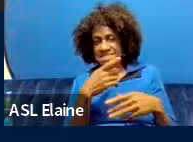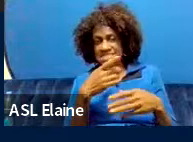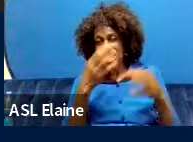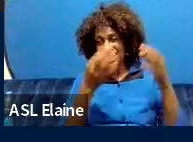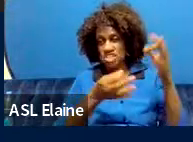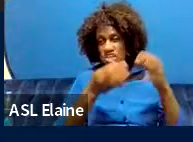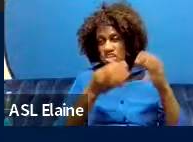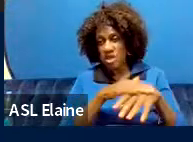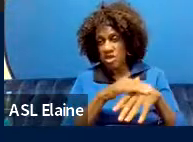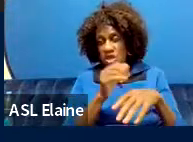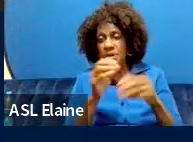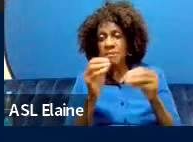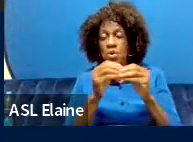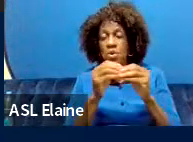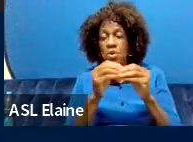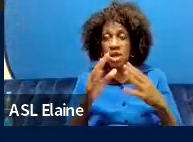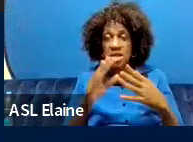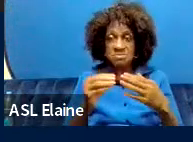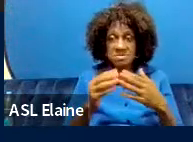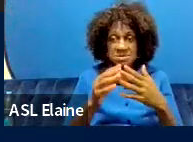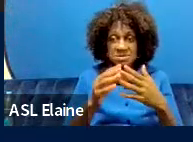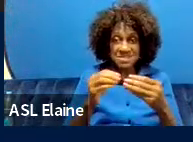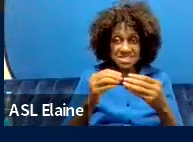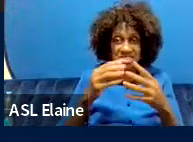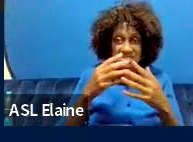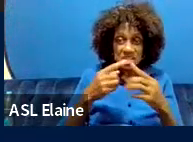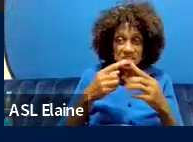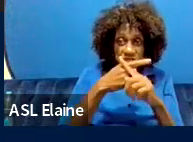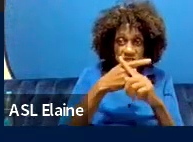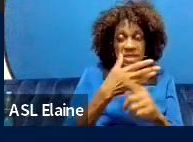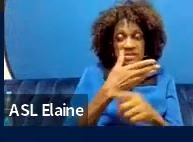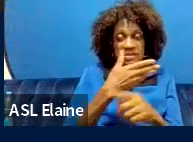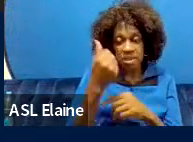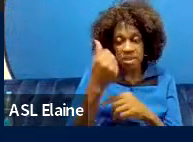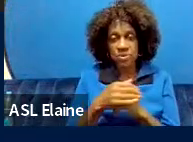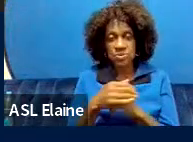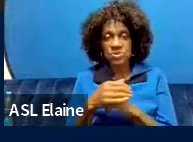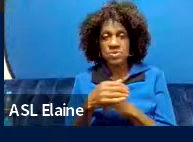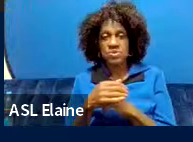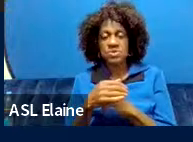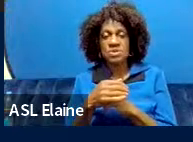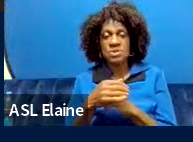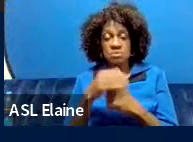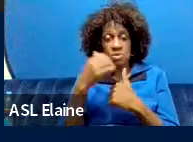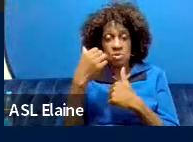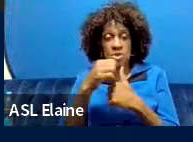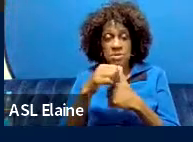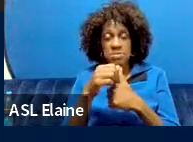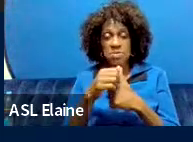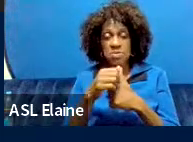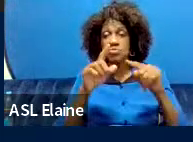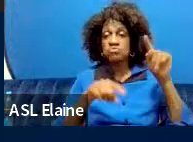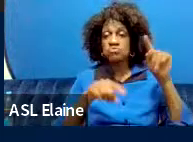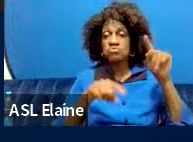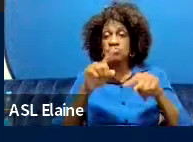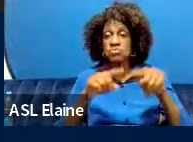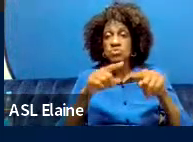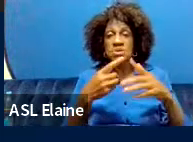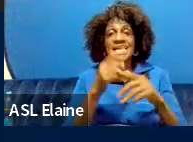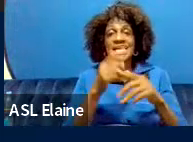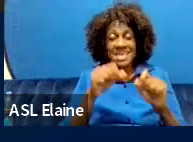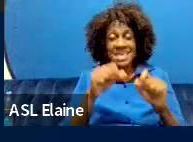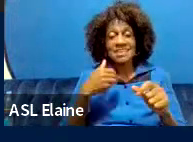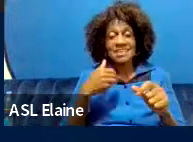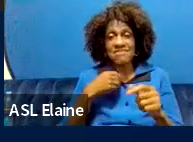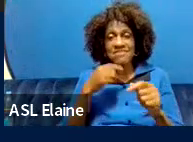more contrast, the better. And also keep in mind that a varied or textured background can reduce contrast. If